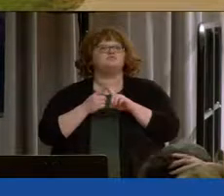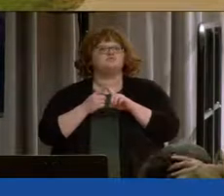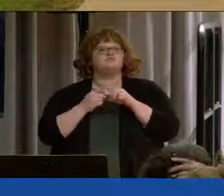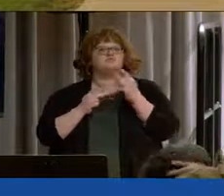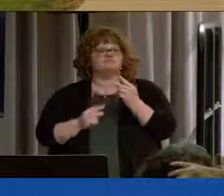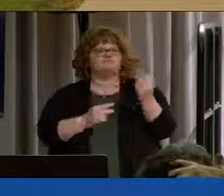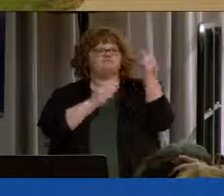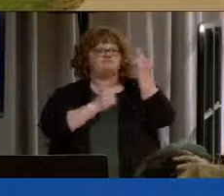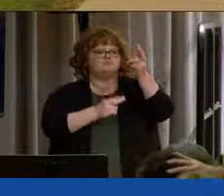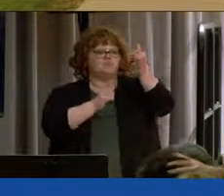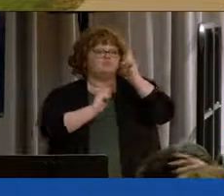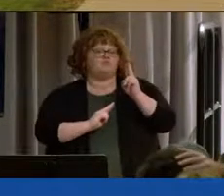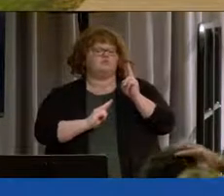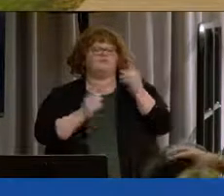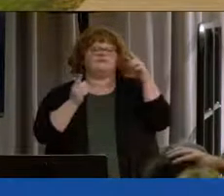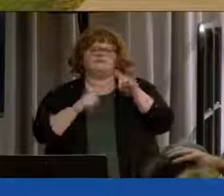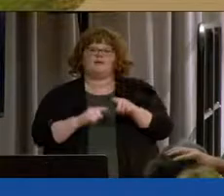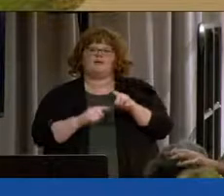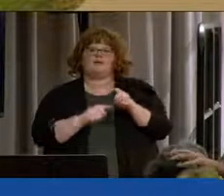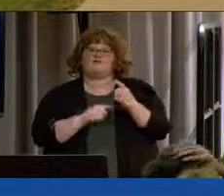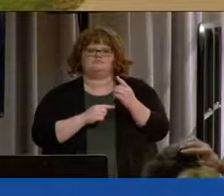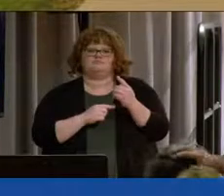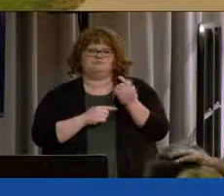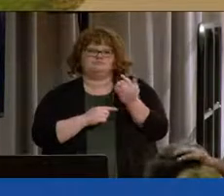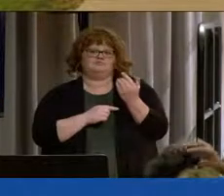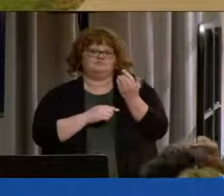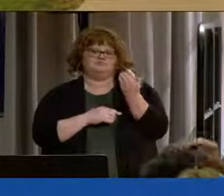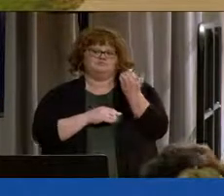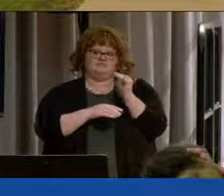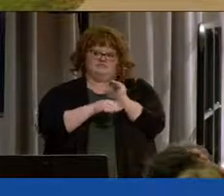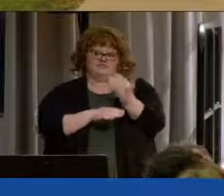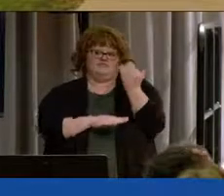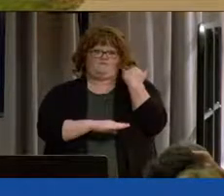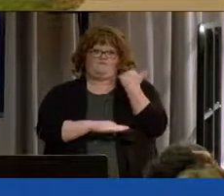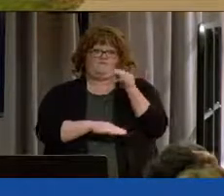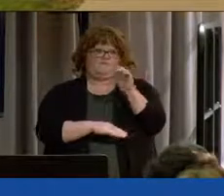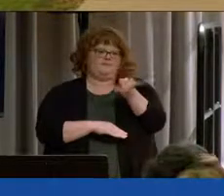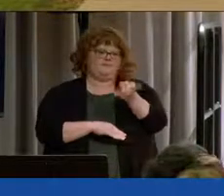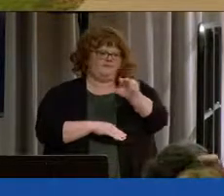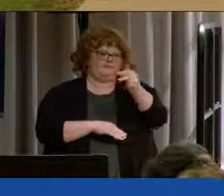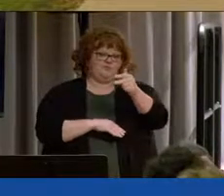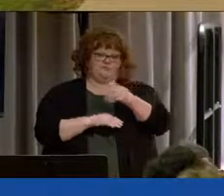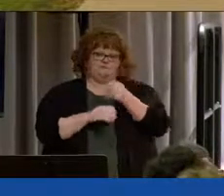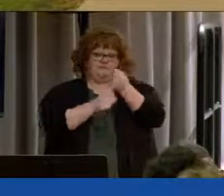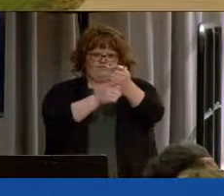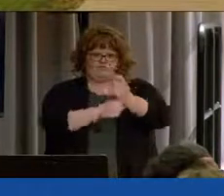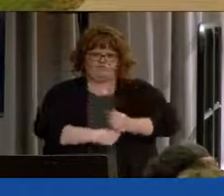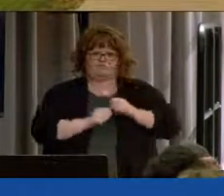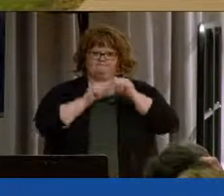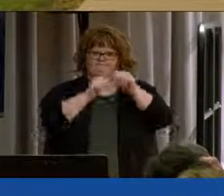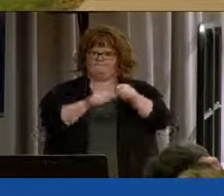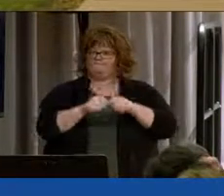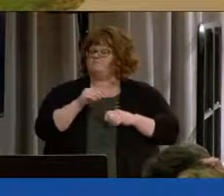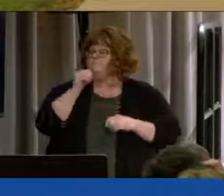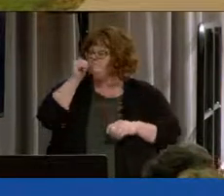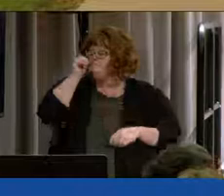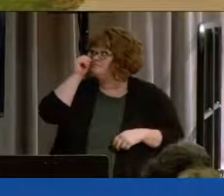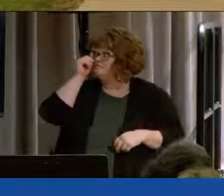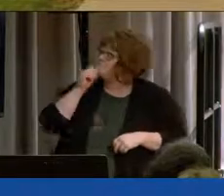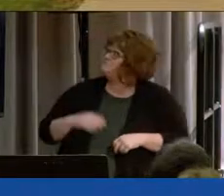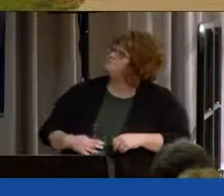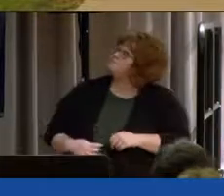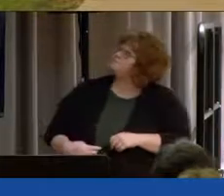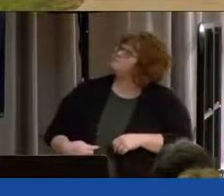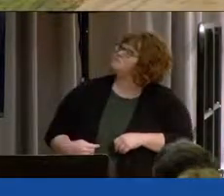on May 3rd, the night before the May 4th shootings. And once again, even in that time,